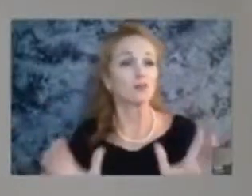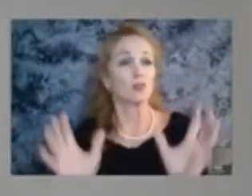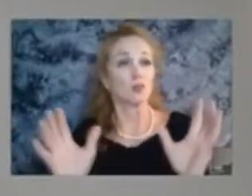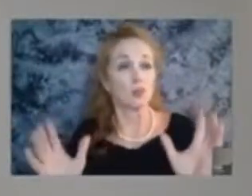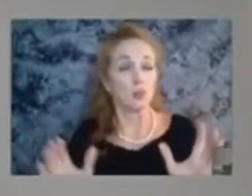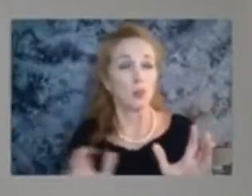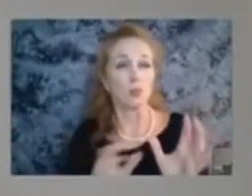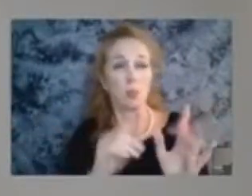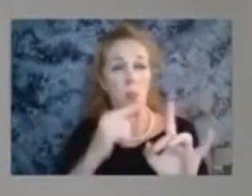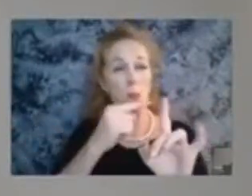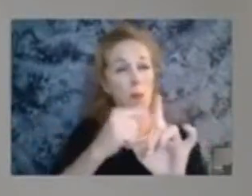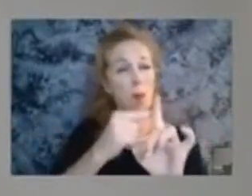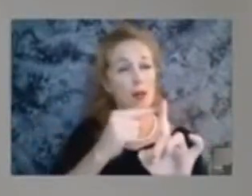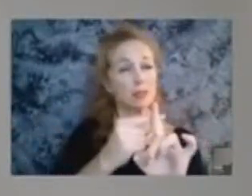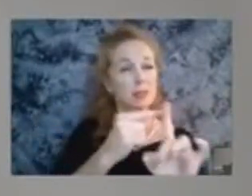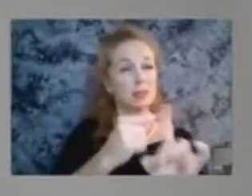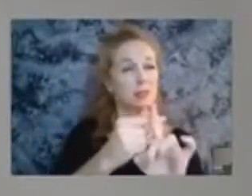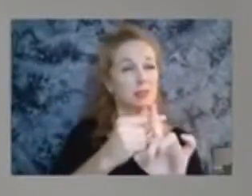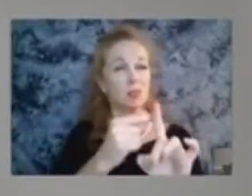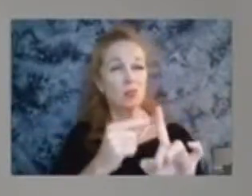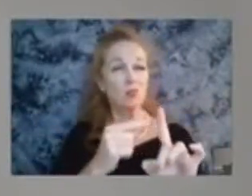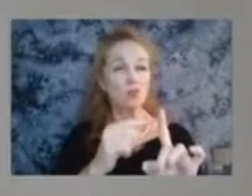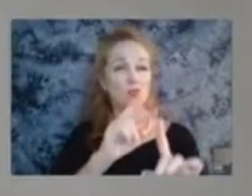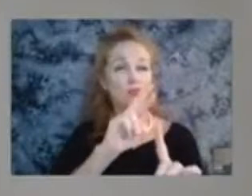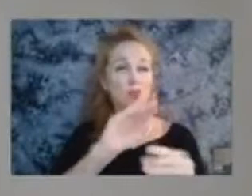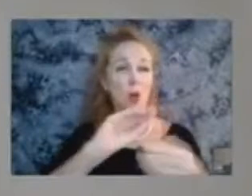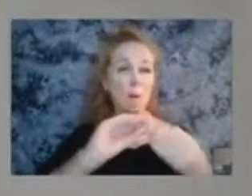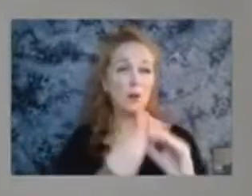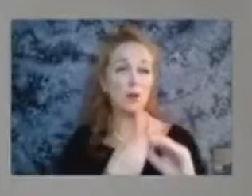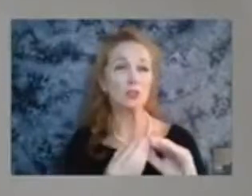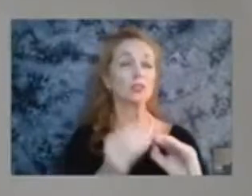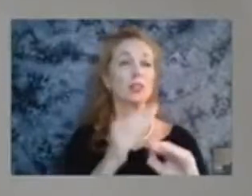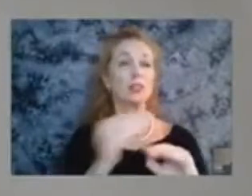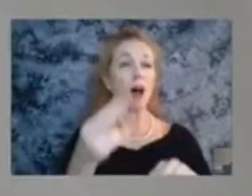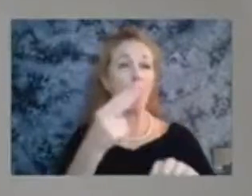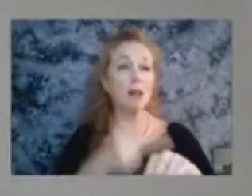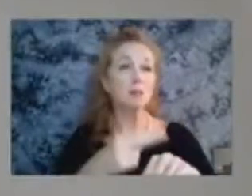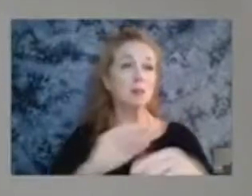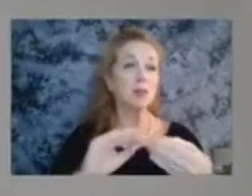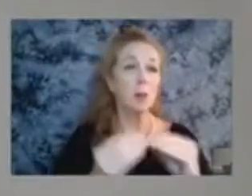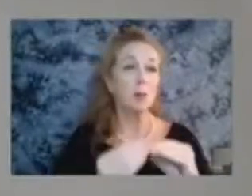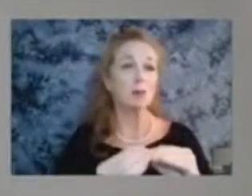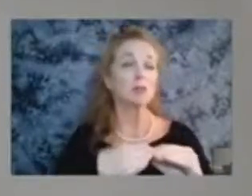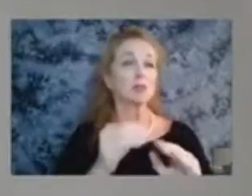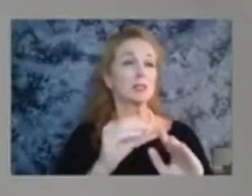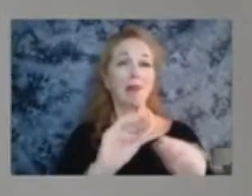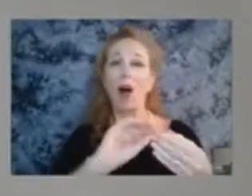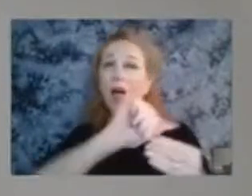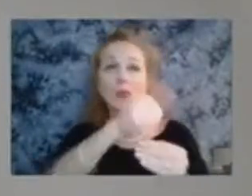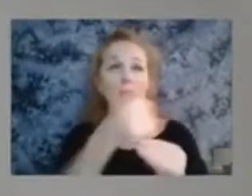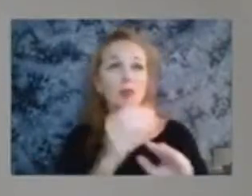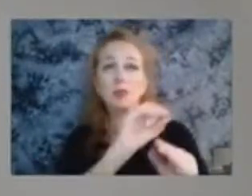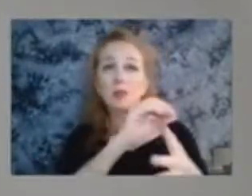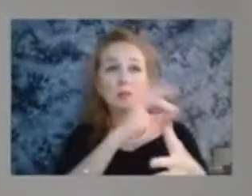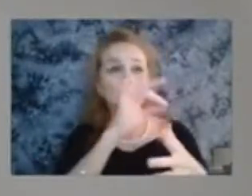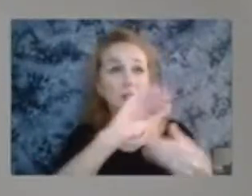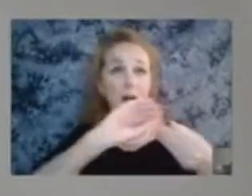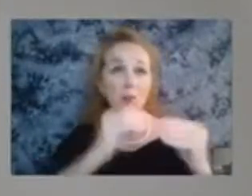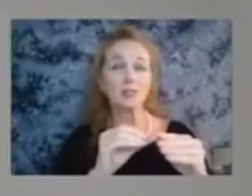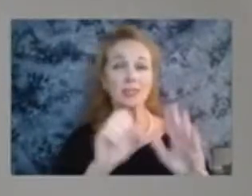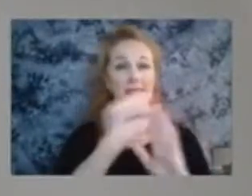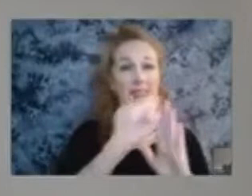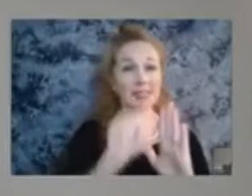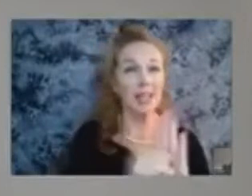positivity rates, our hospitalization rates, and other metrics that the state and our nation has